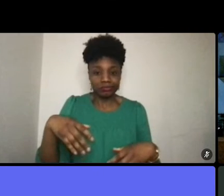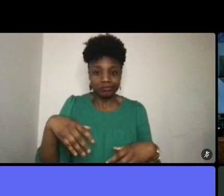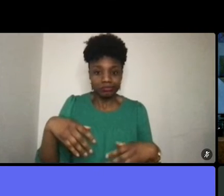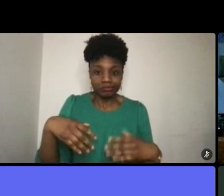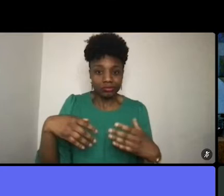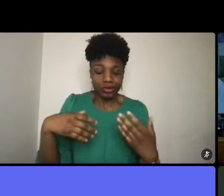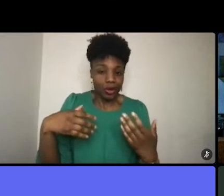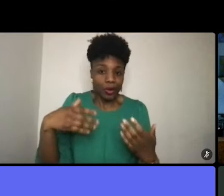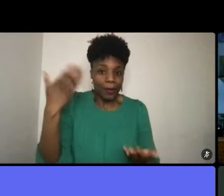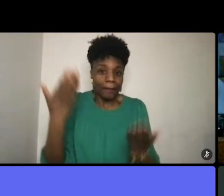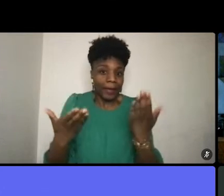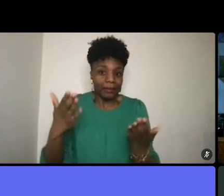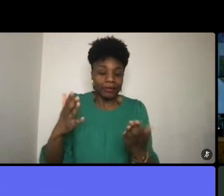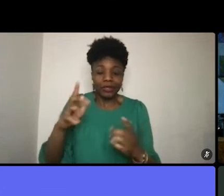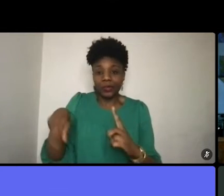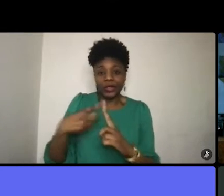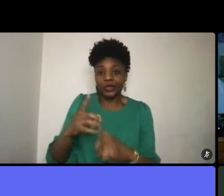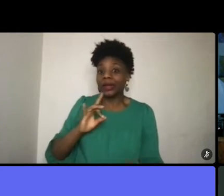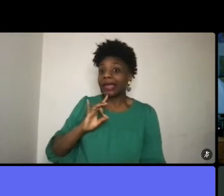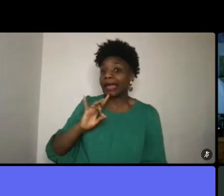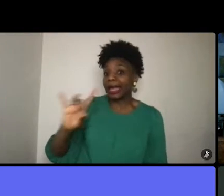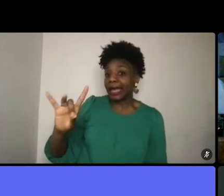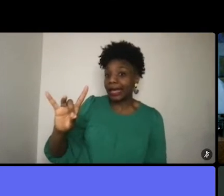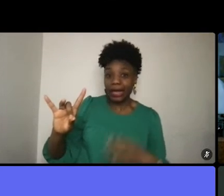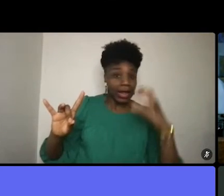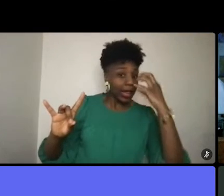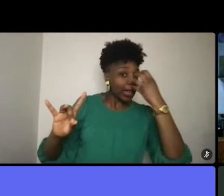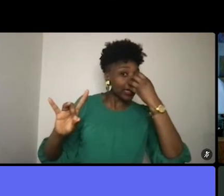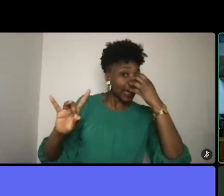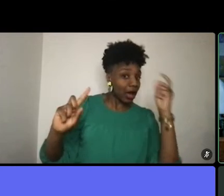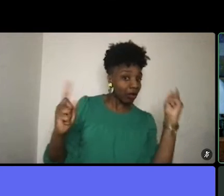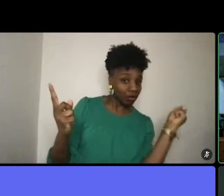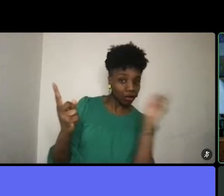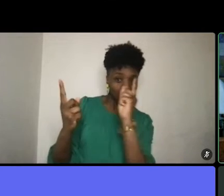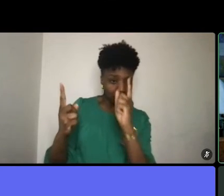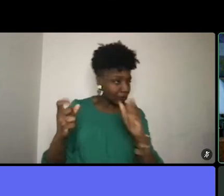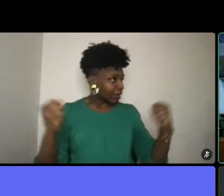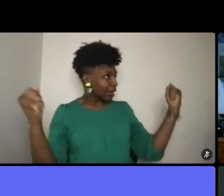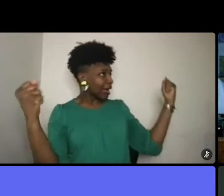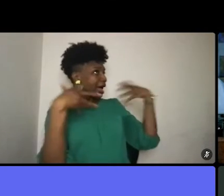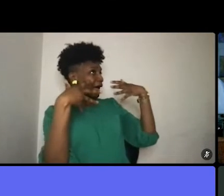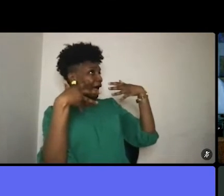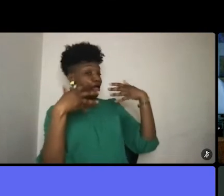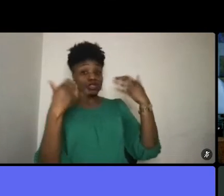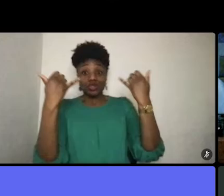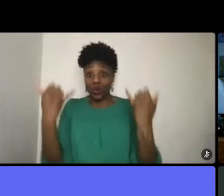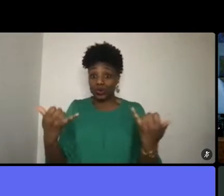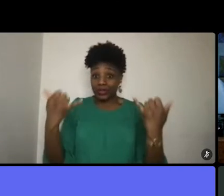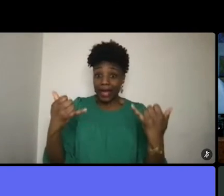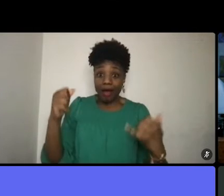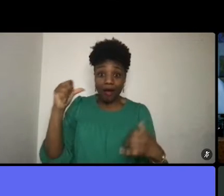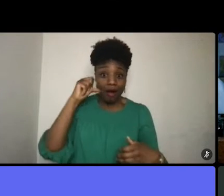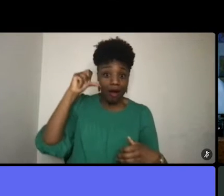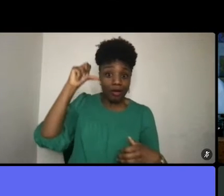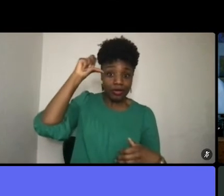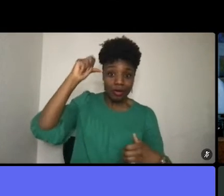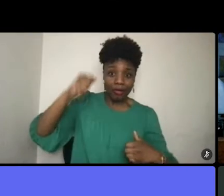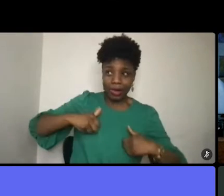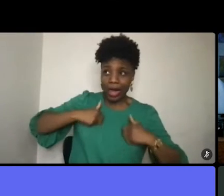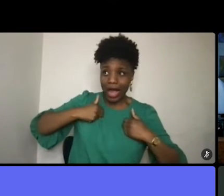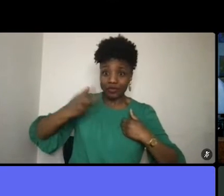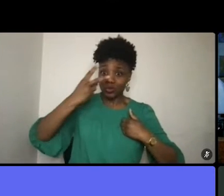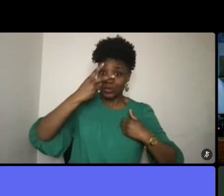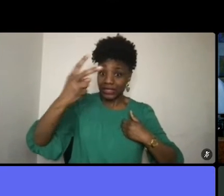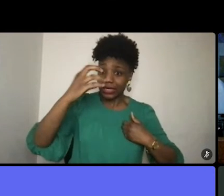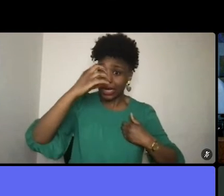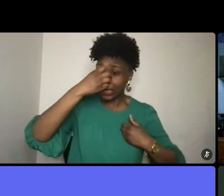came up to you when you was at the Yeah, circus and you were like, ah. So Or like anytime a you see a the traumatic. clown, bad you balloon triggered. situation. Yeah, Yeah,